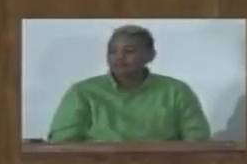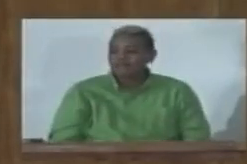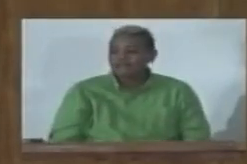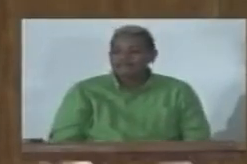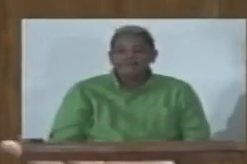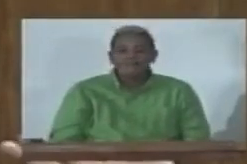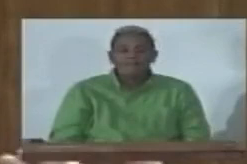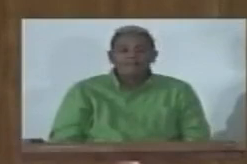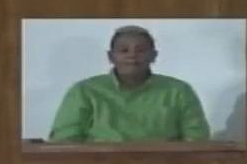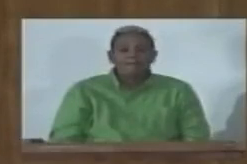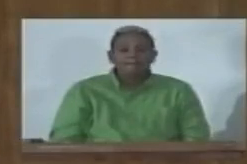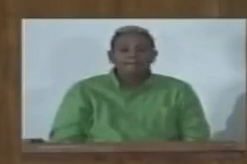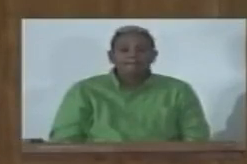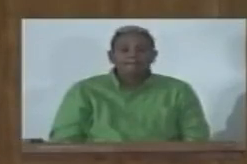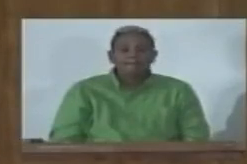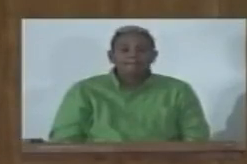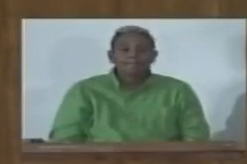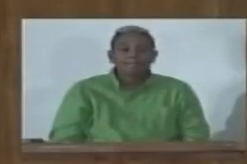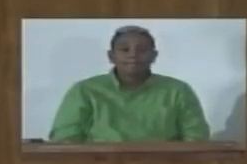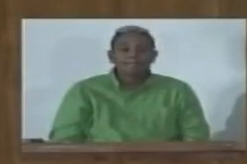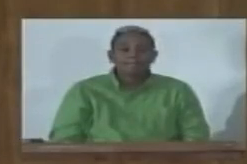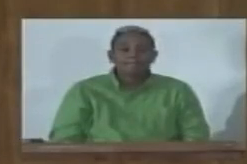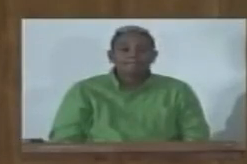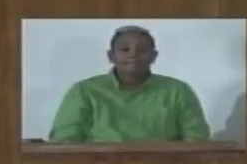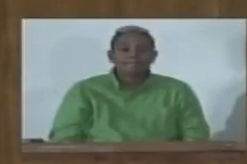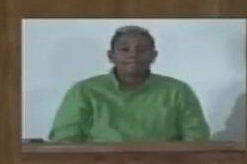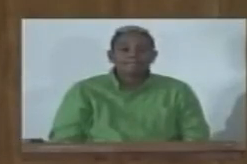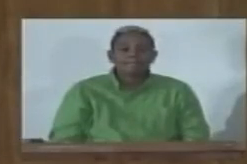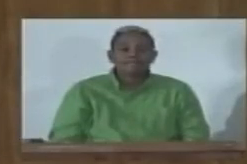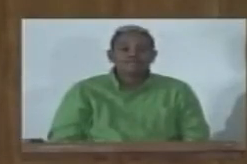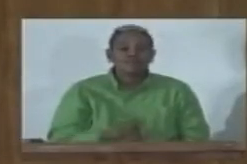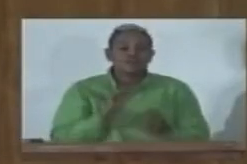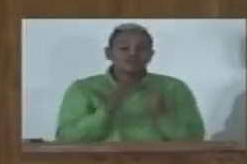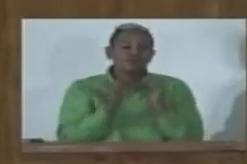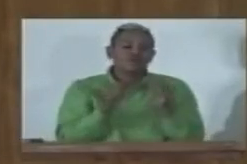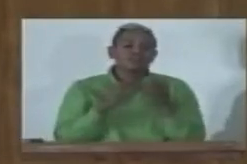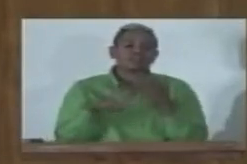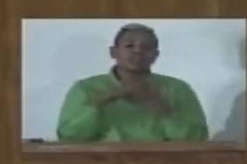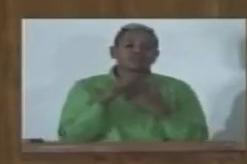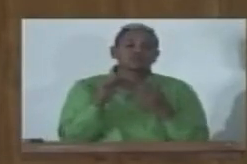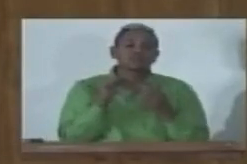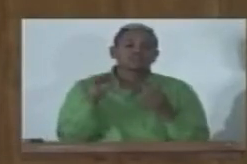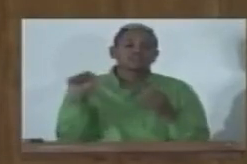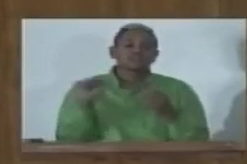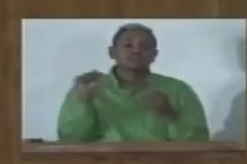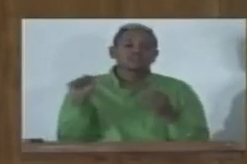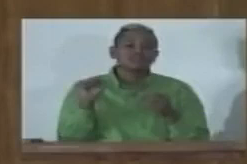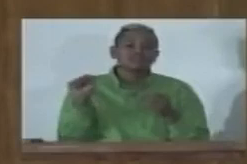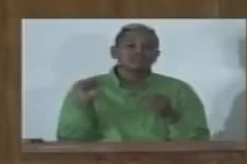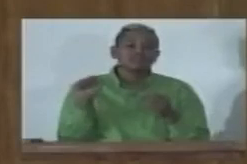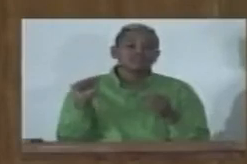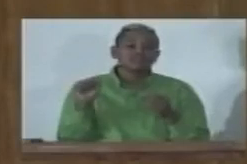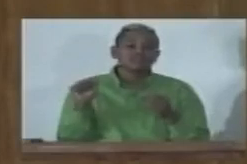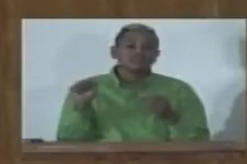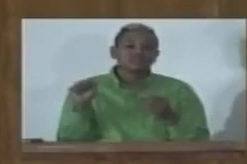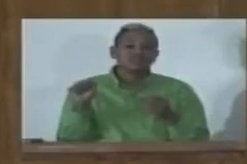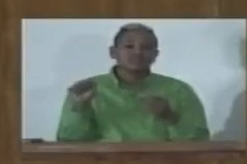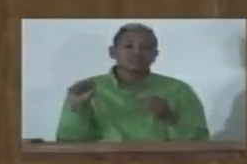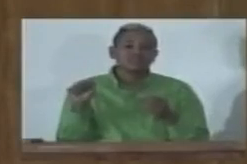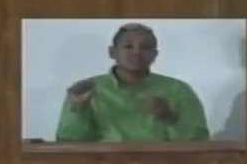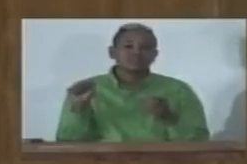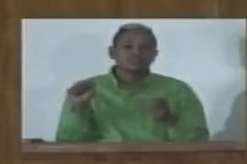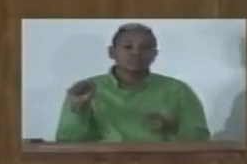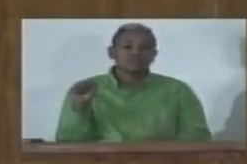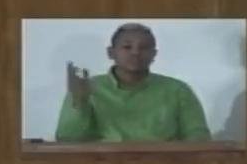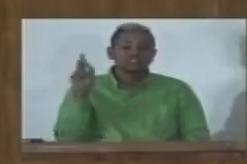You look at them, they're in sports. Next week, Saturday, you're going to have the road race for the disability